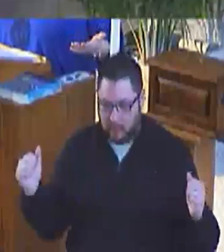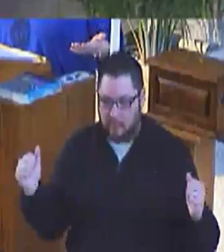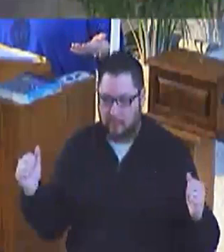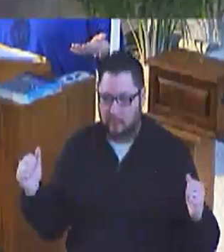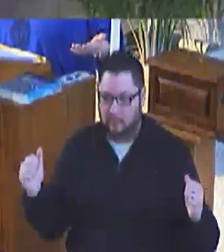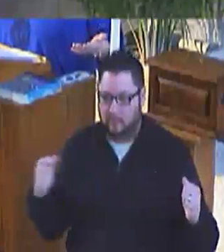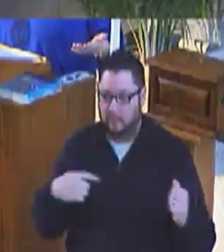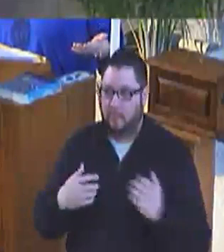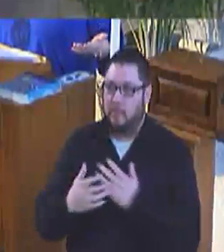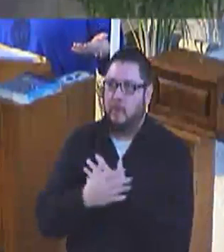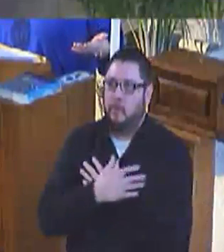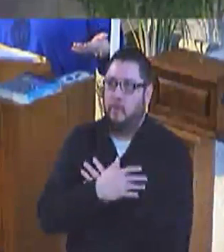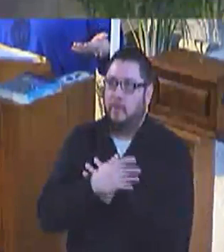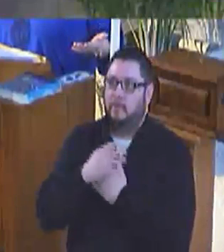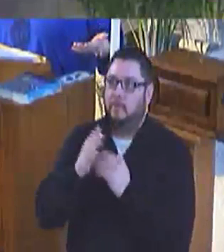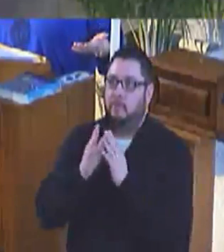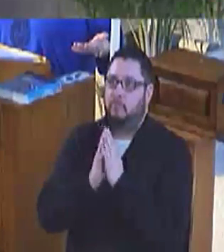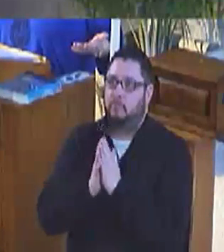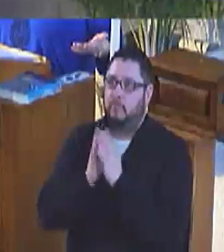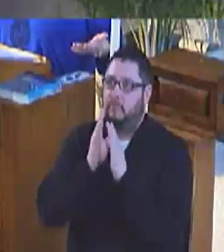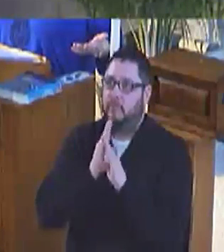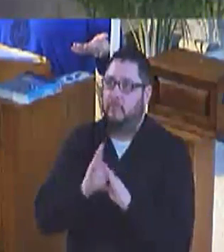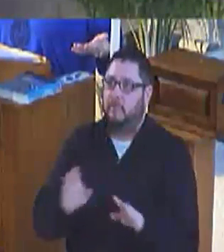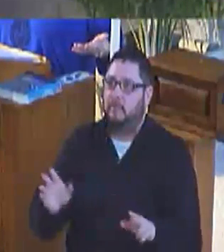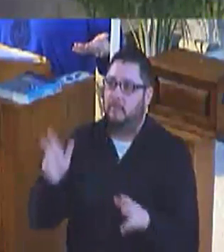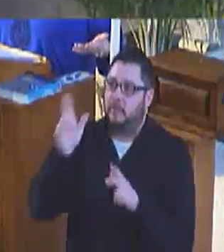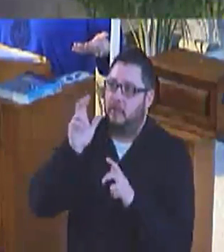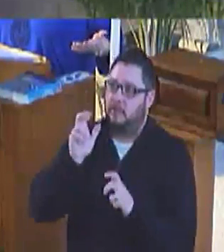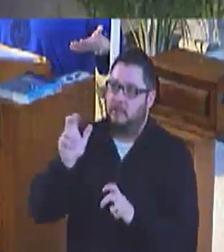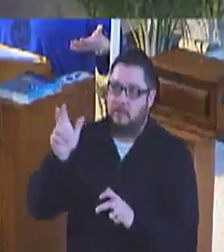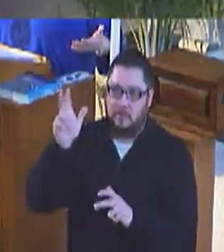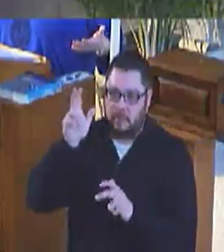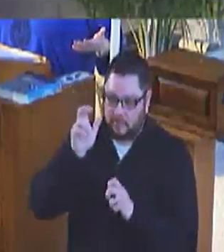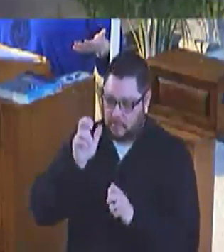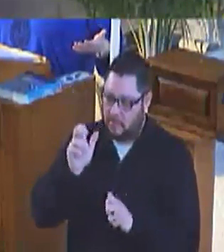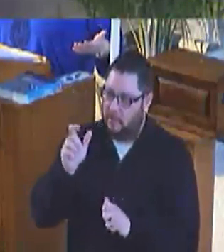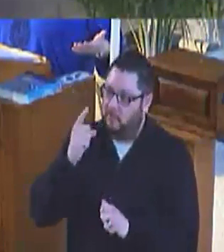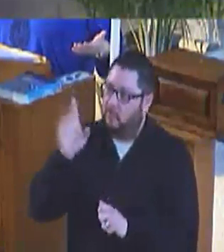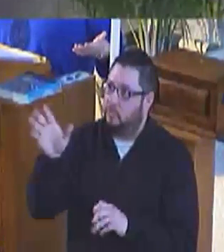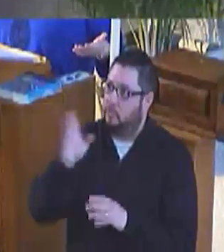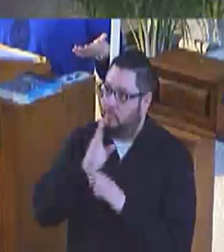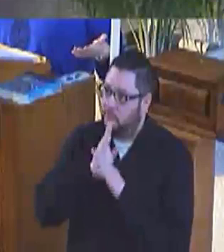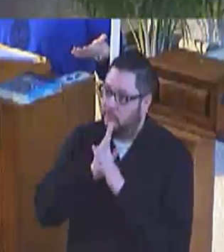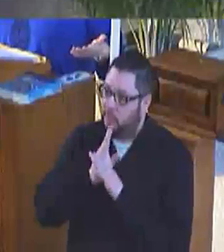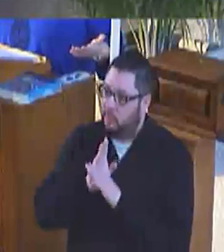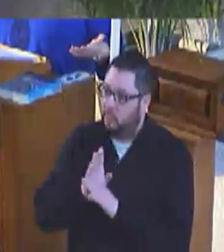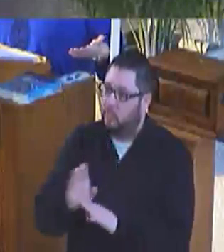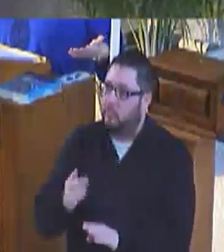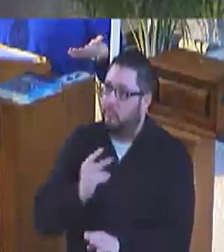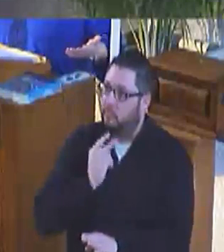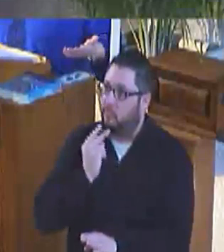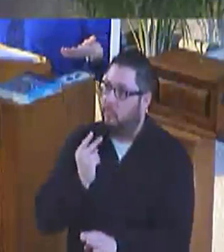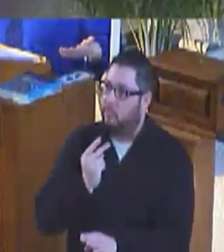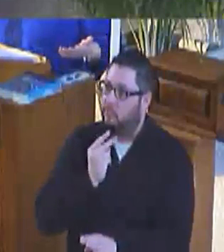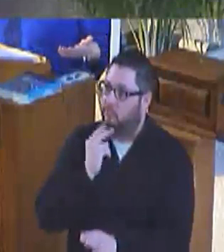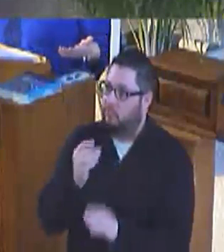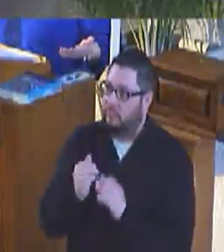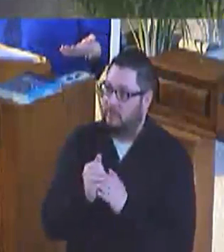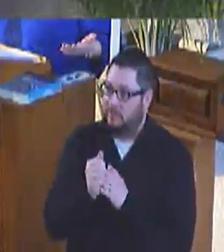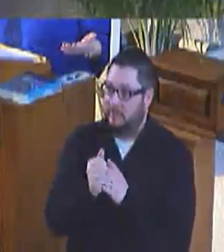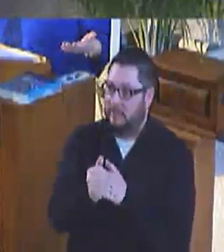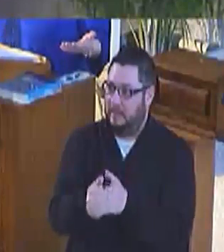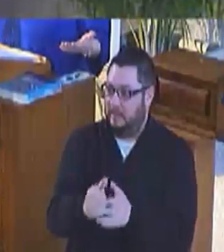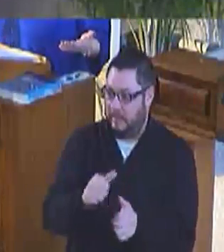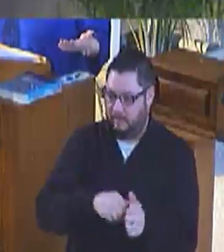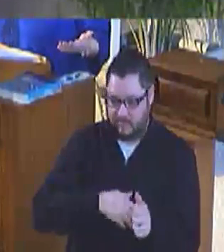I rest in the silence of prayer and listen. Listen for your still small voice, guiding my every